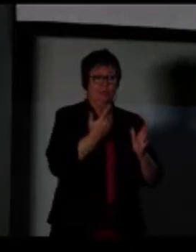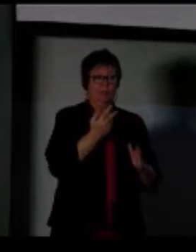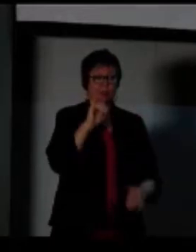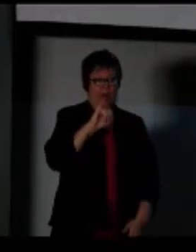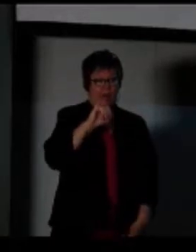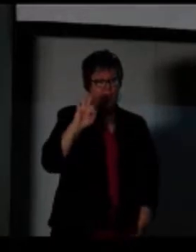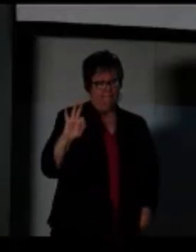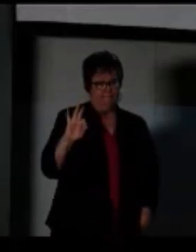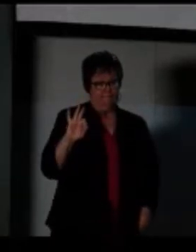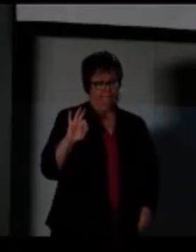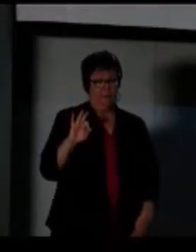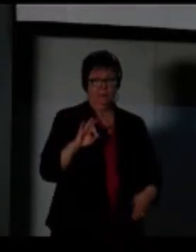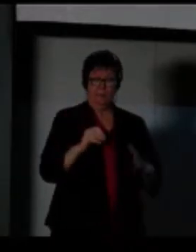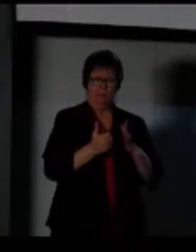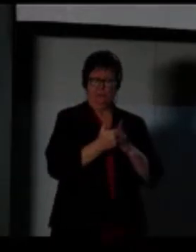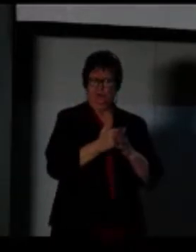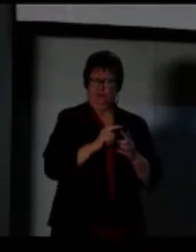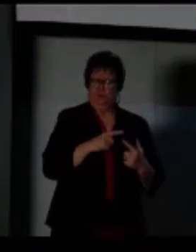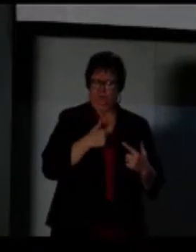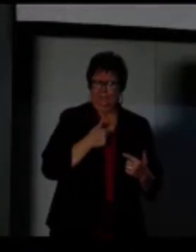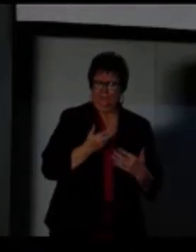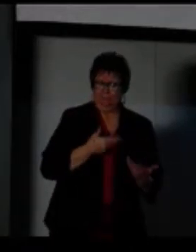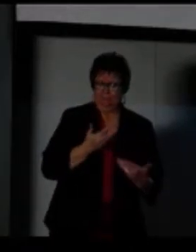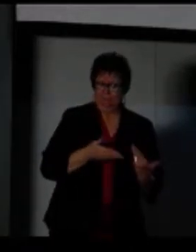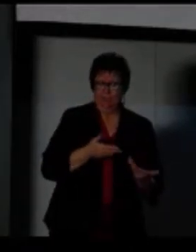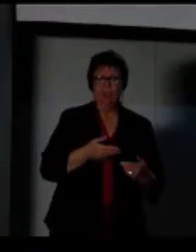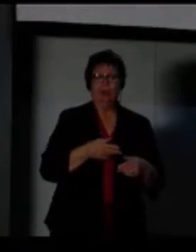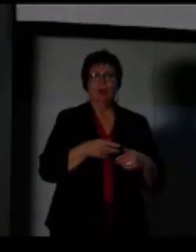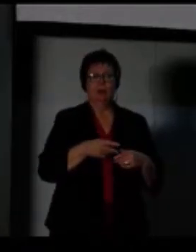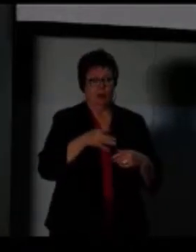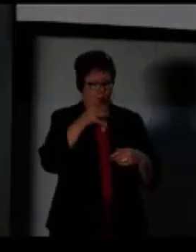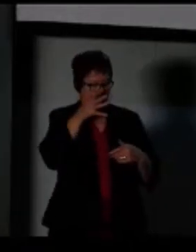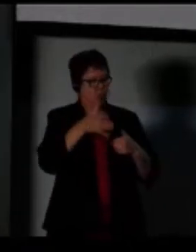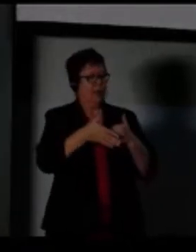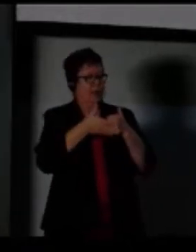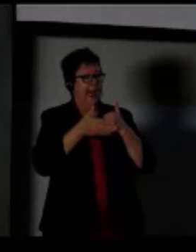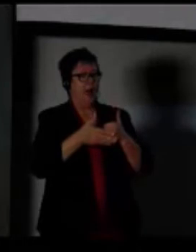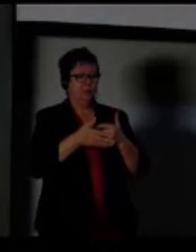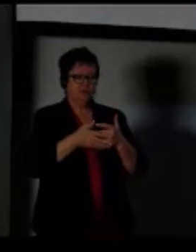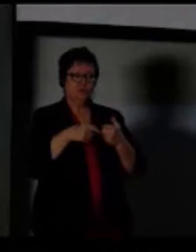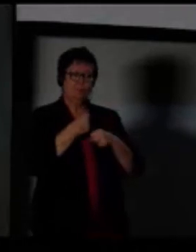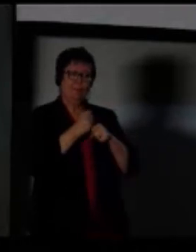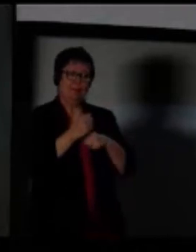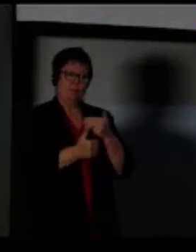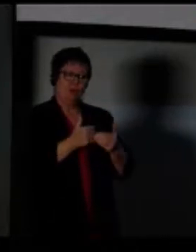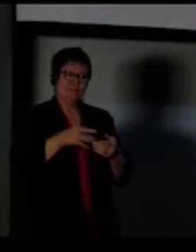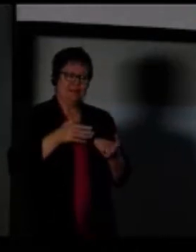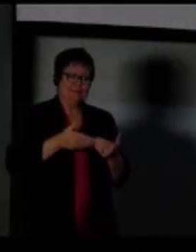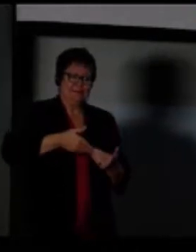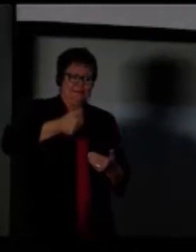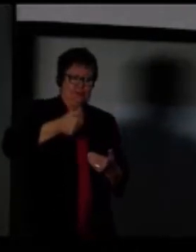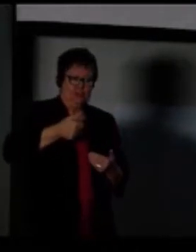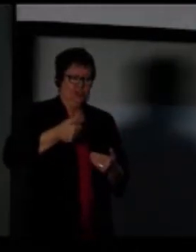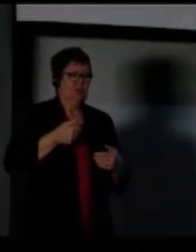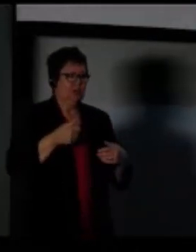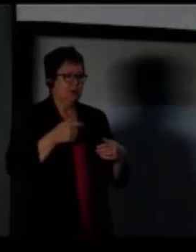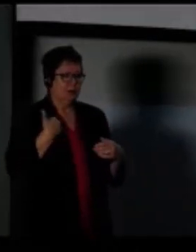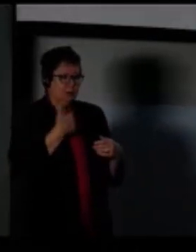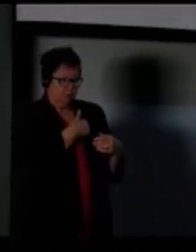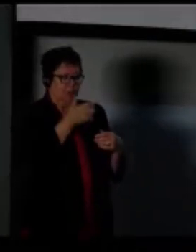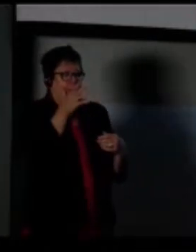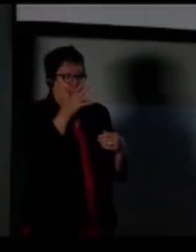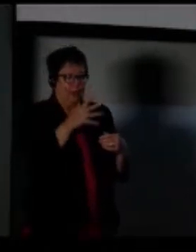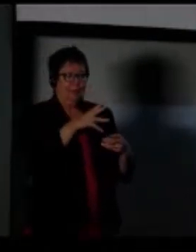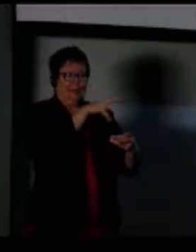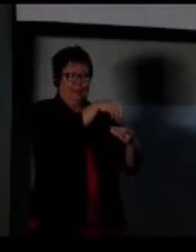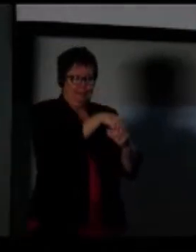IIIF, which was kind of new to me, but which will help to facilitate this process so that we will be really part